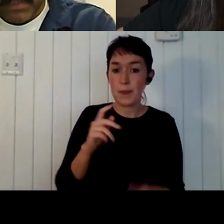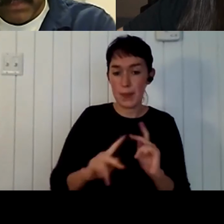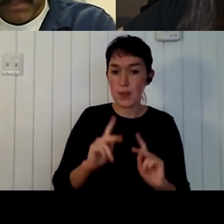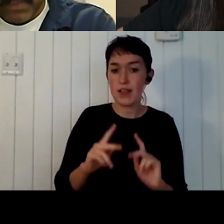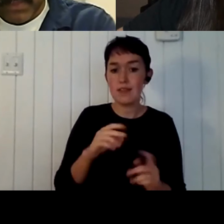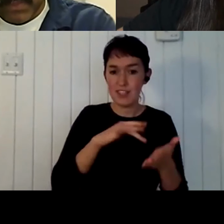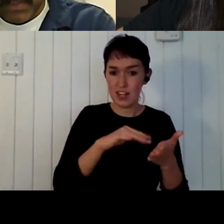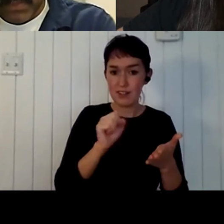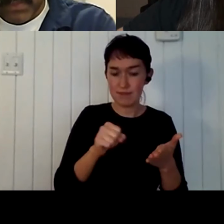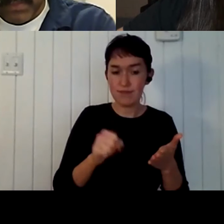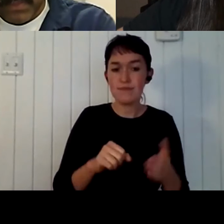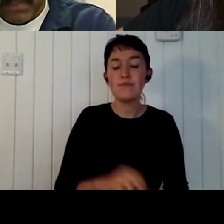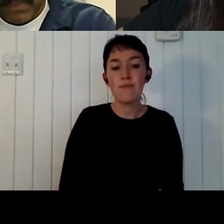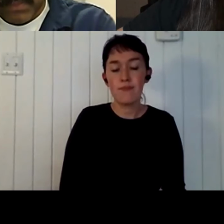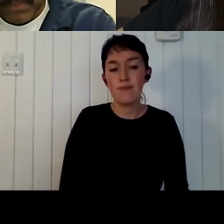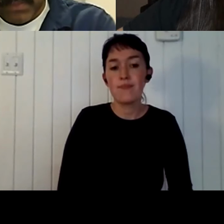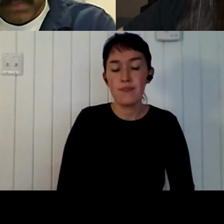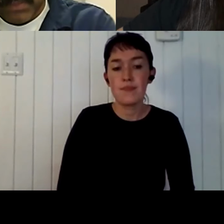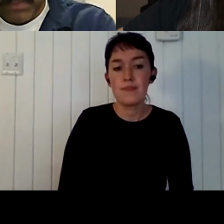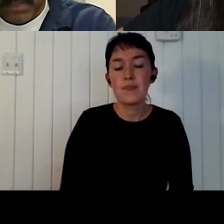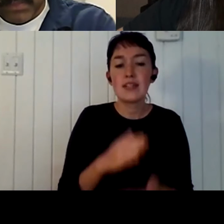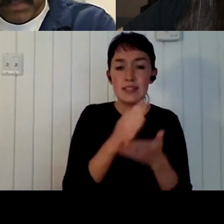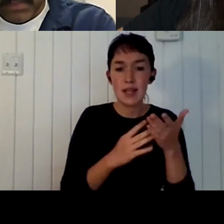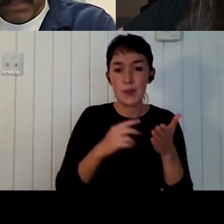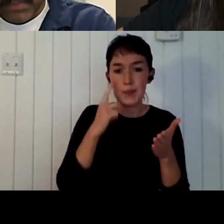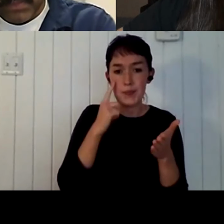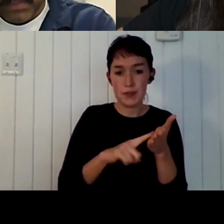there's some research showing that there's sleep,